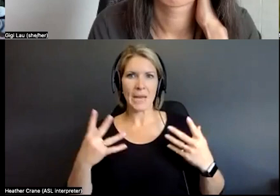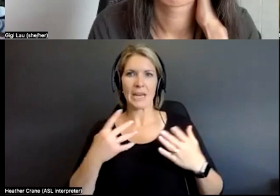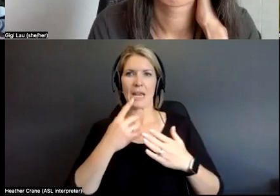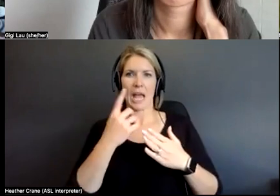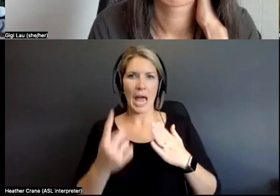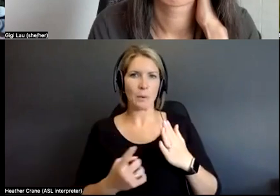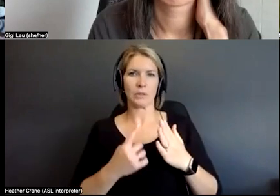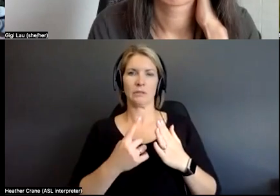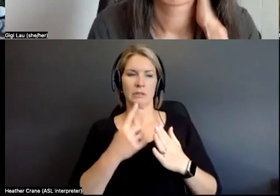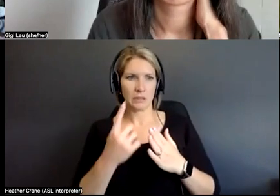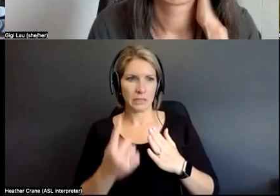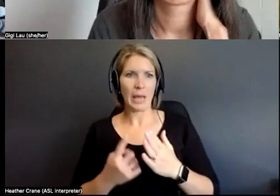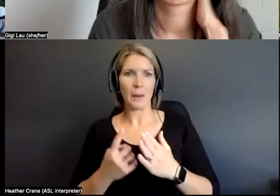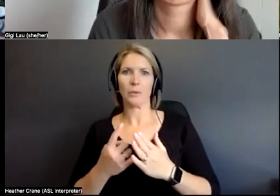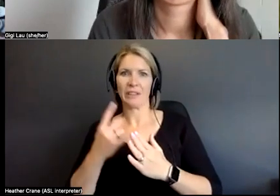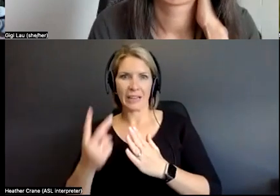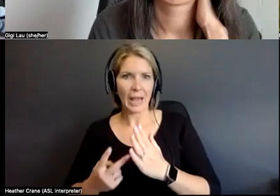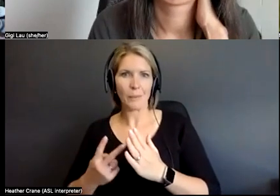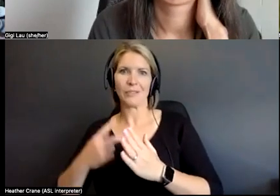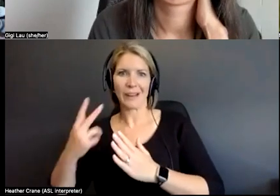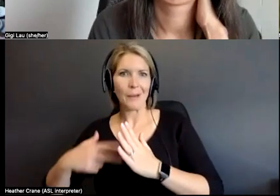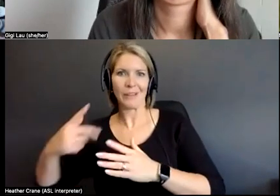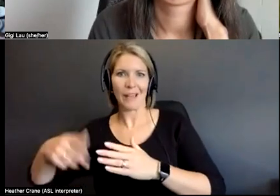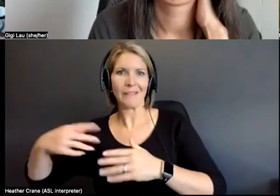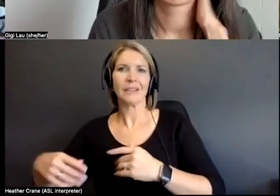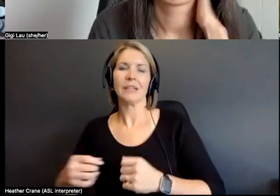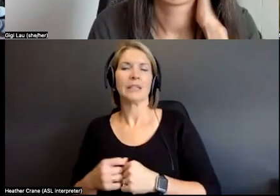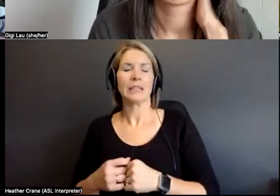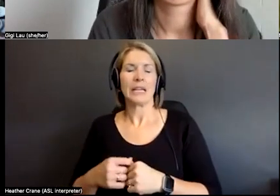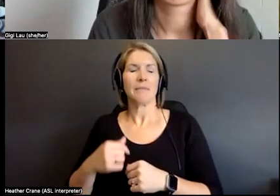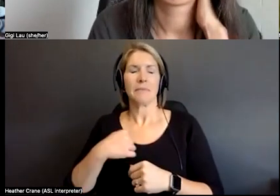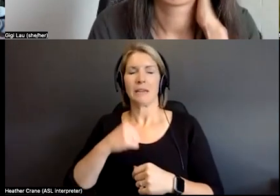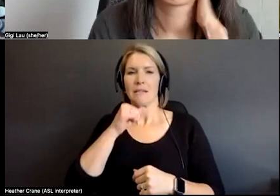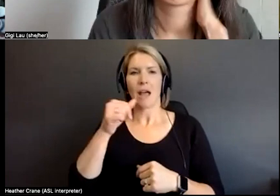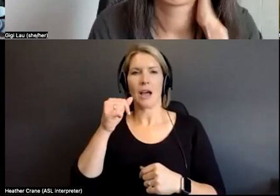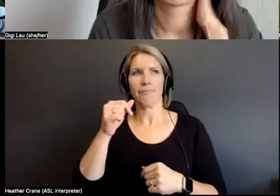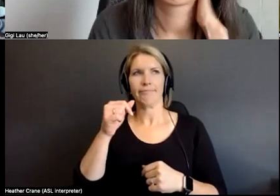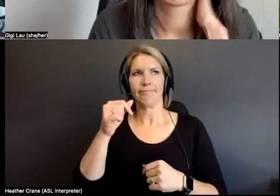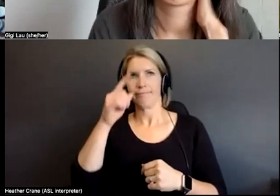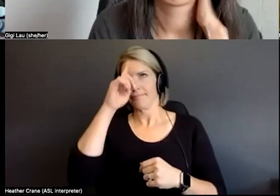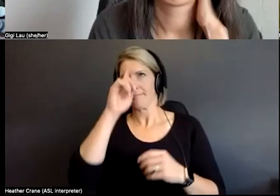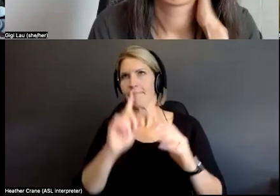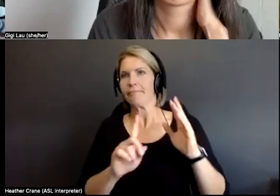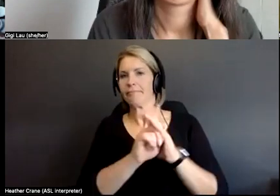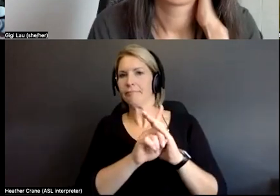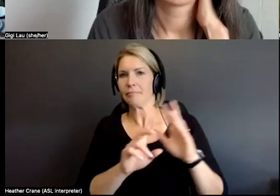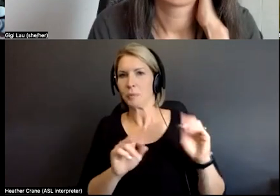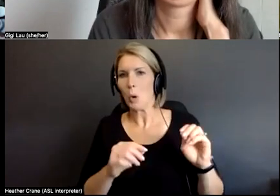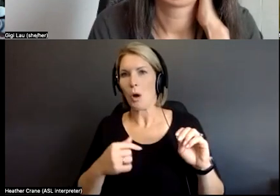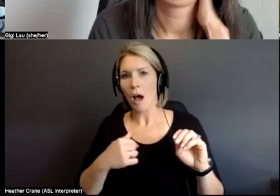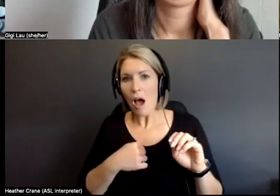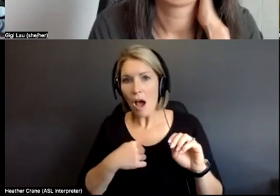one panel that you're looking at. This isn't something I just sort of picked out of canva.com. It's, you know,